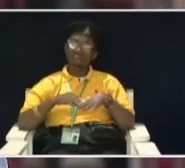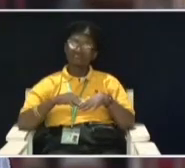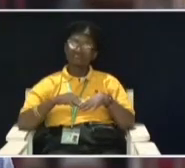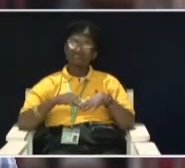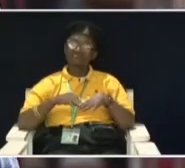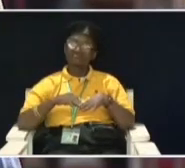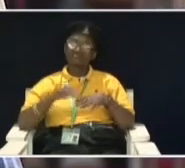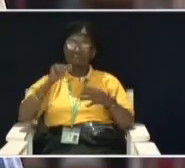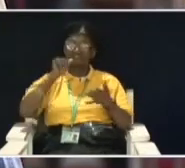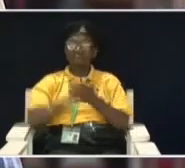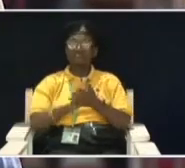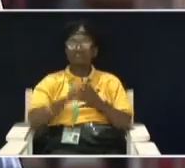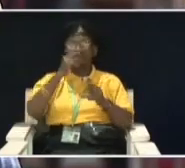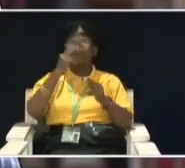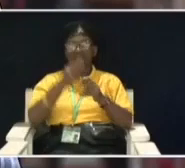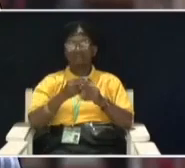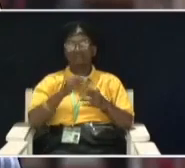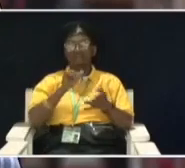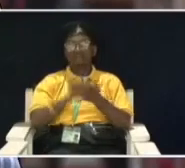That name that is a strong tower.